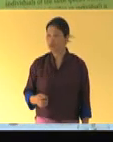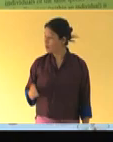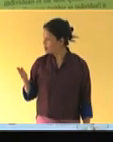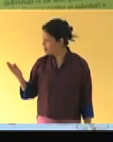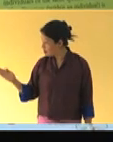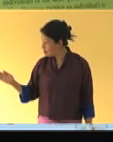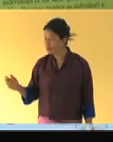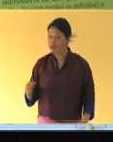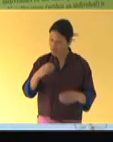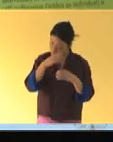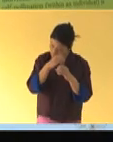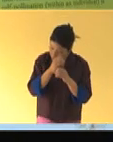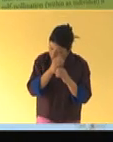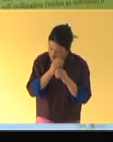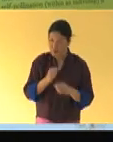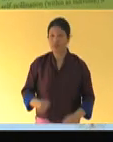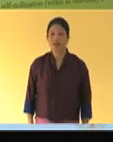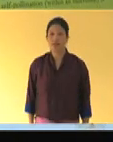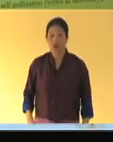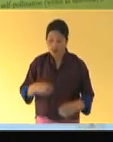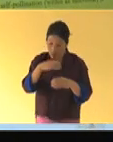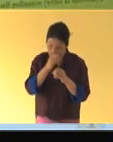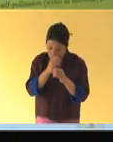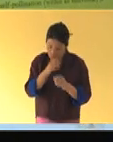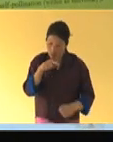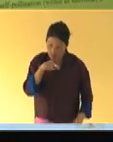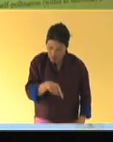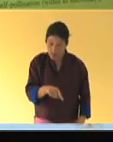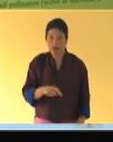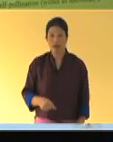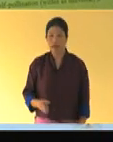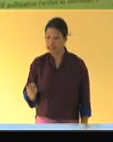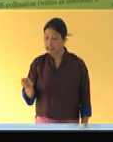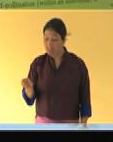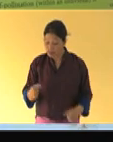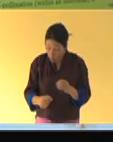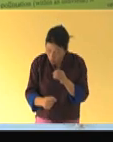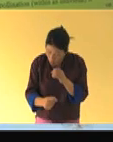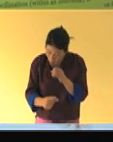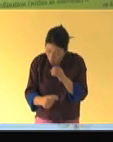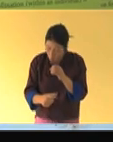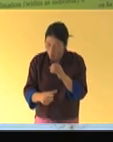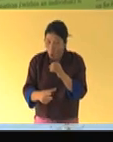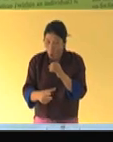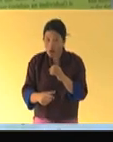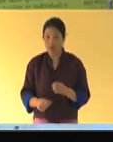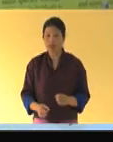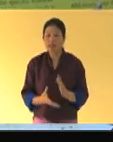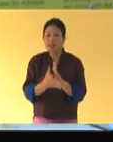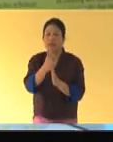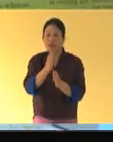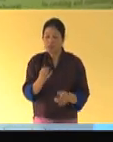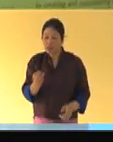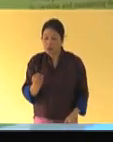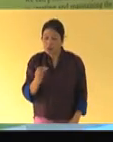an instrument which is called a microscope. So what it does is it helps in magnifying the seeds, especially the orchid seeds, which